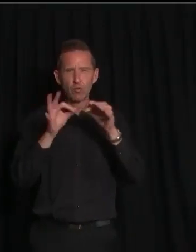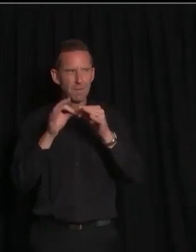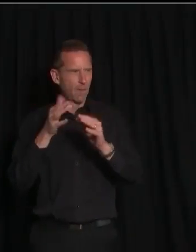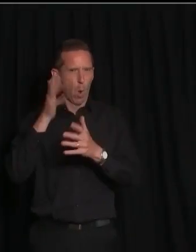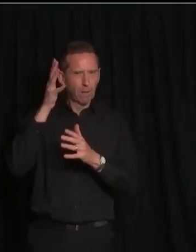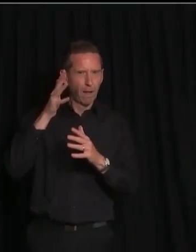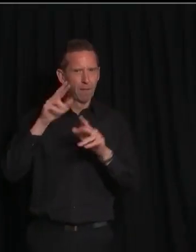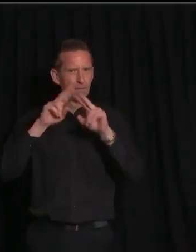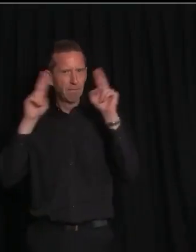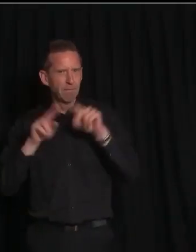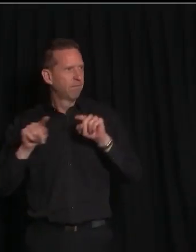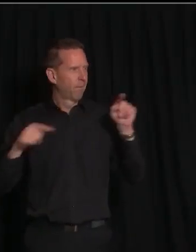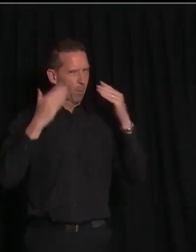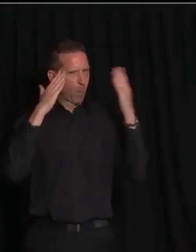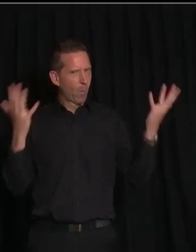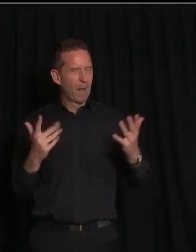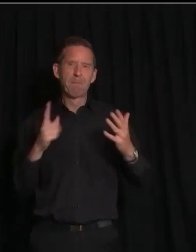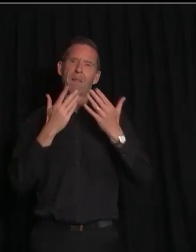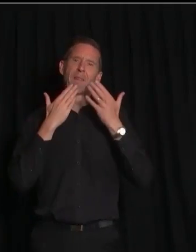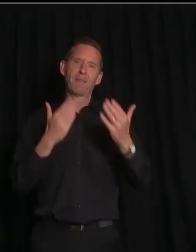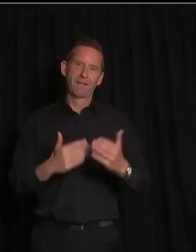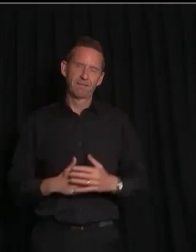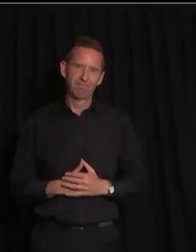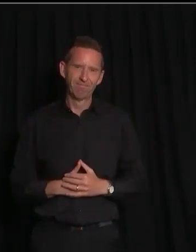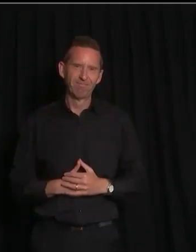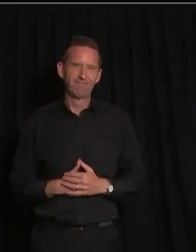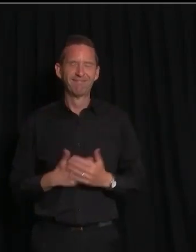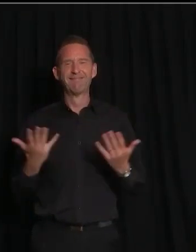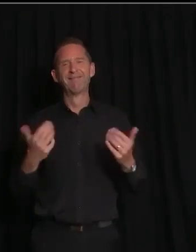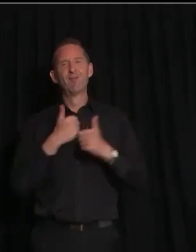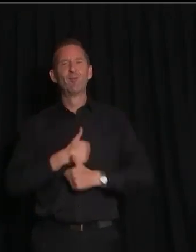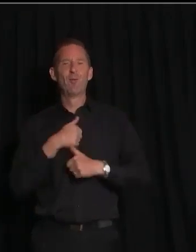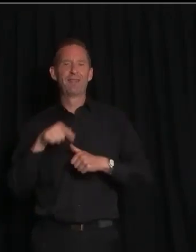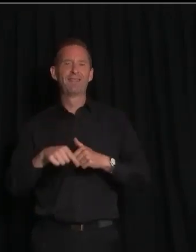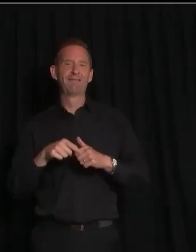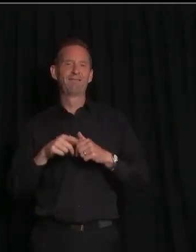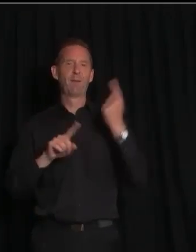don't know where, but thank you so much for being with us, and enjoy the conference.